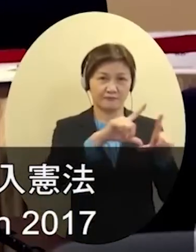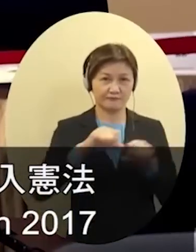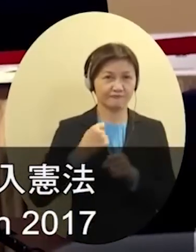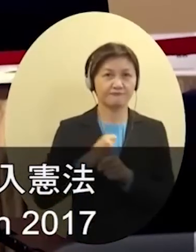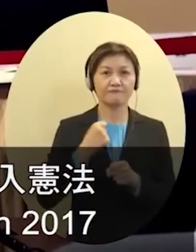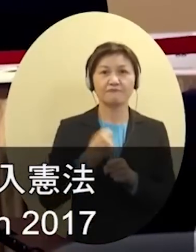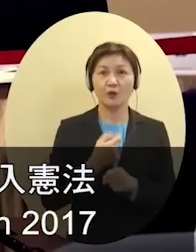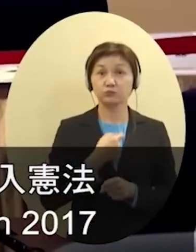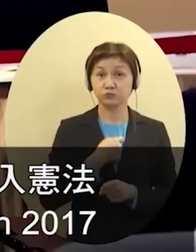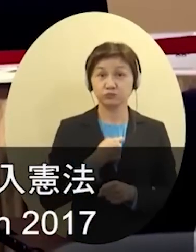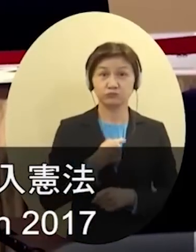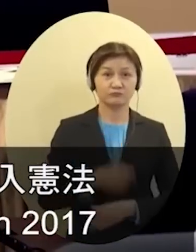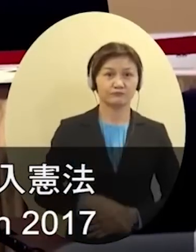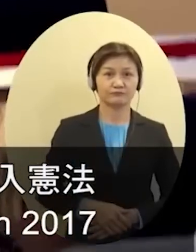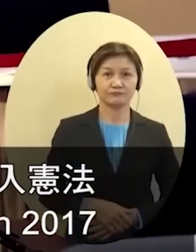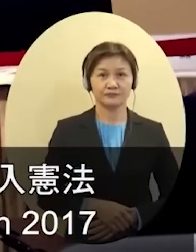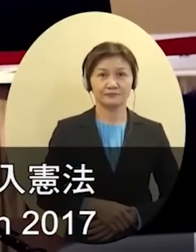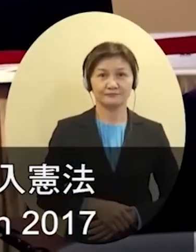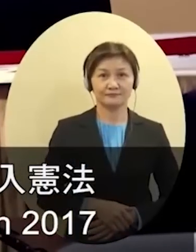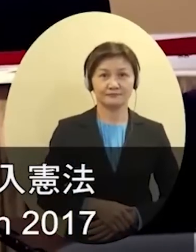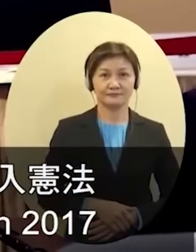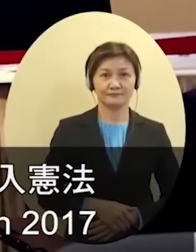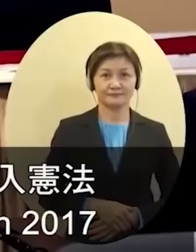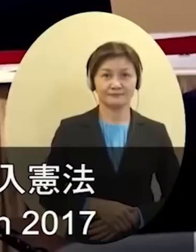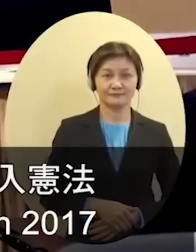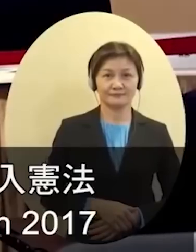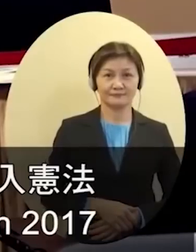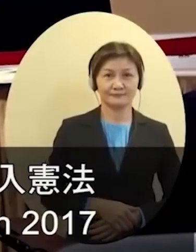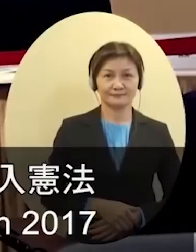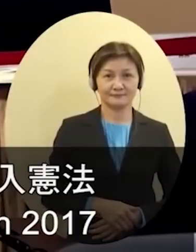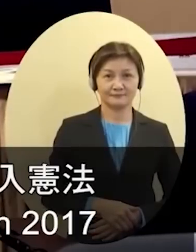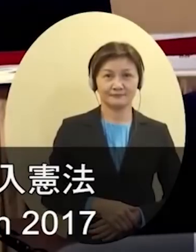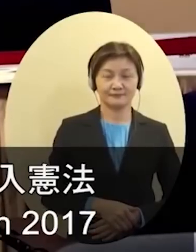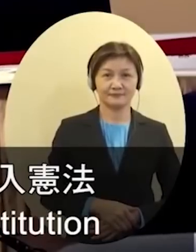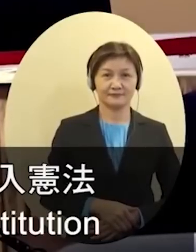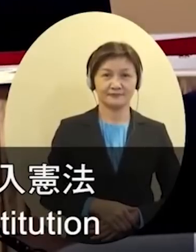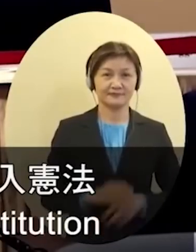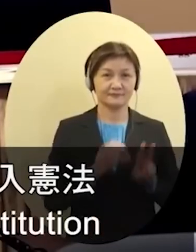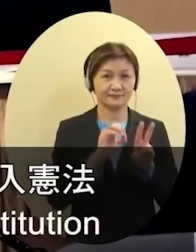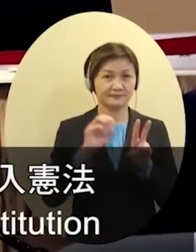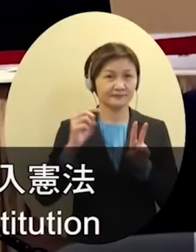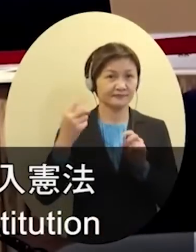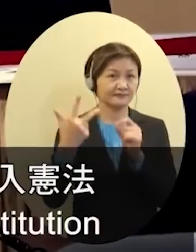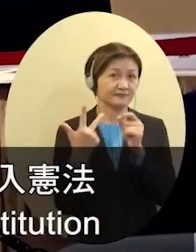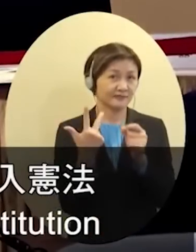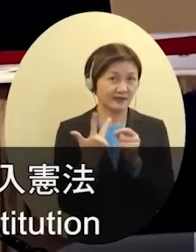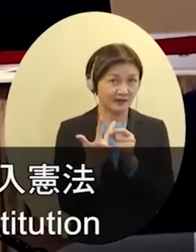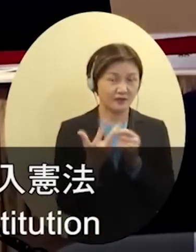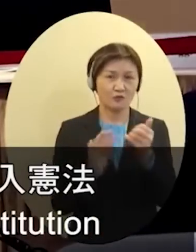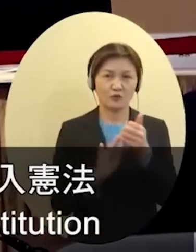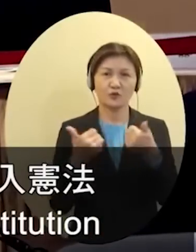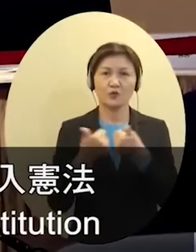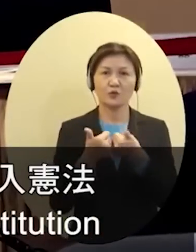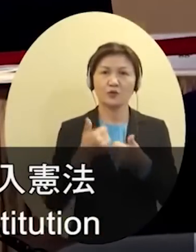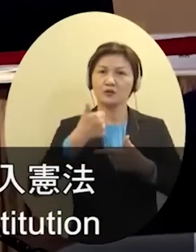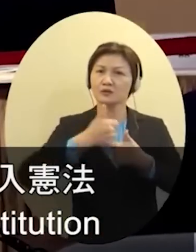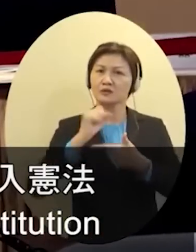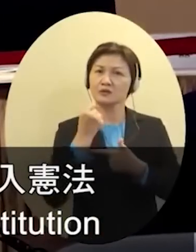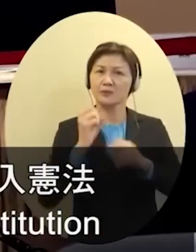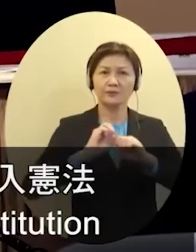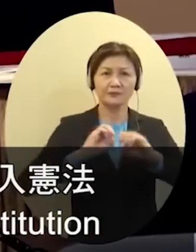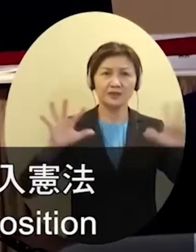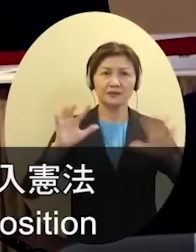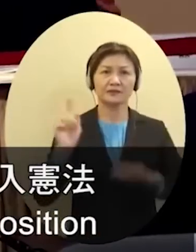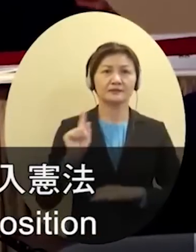recommendation of the committee back in 2017 was that the covenants be deemed part of the